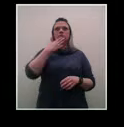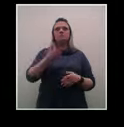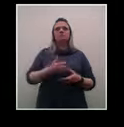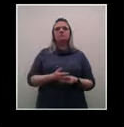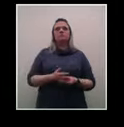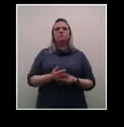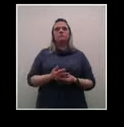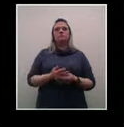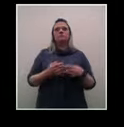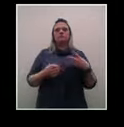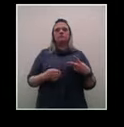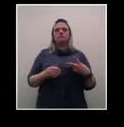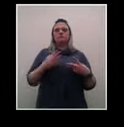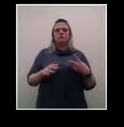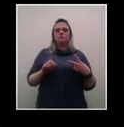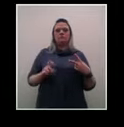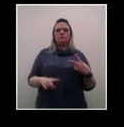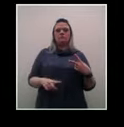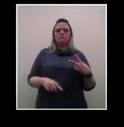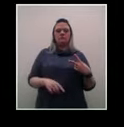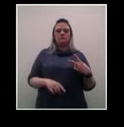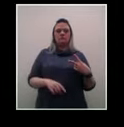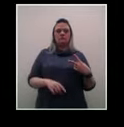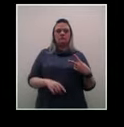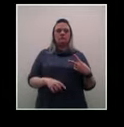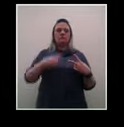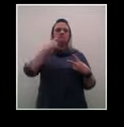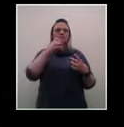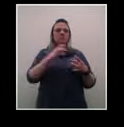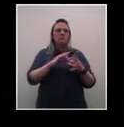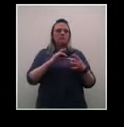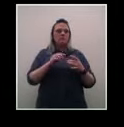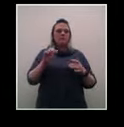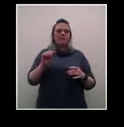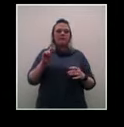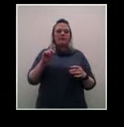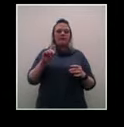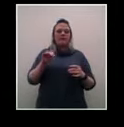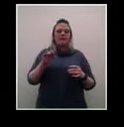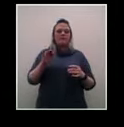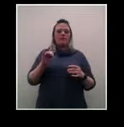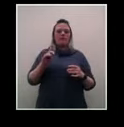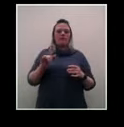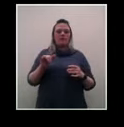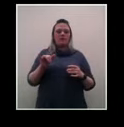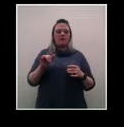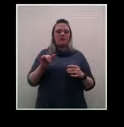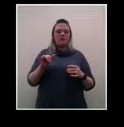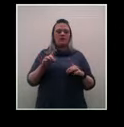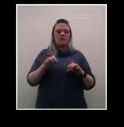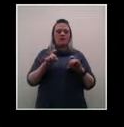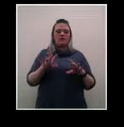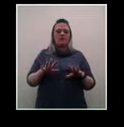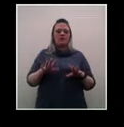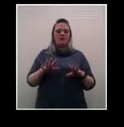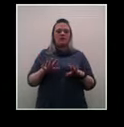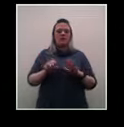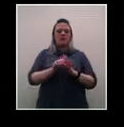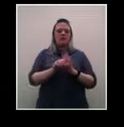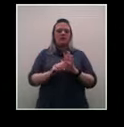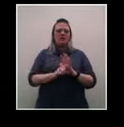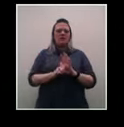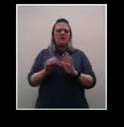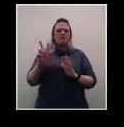Executive. Two-part question for you. Now, you just mentioned the antibody tests that you have on order. The state is conducting 3,000 of these. You